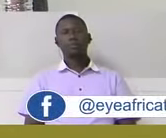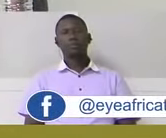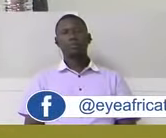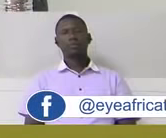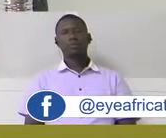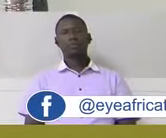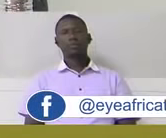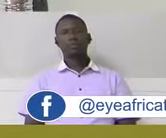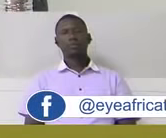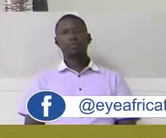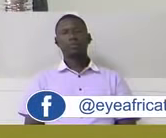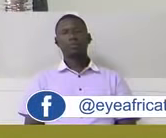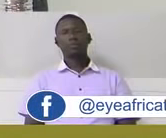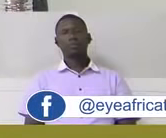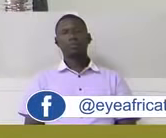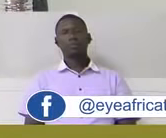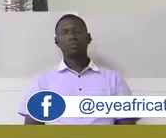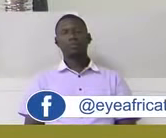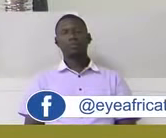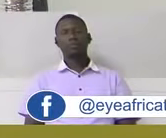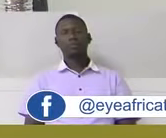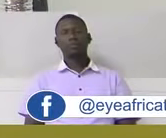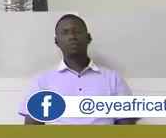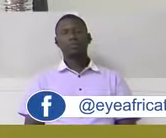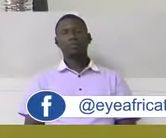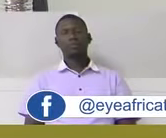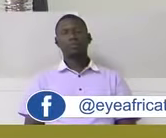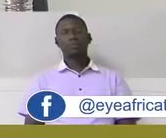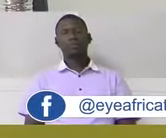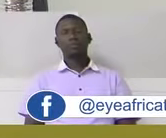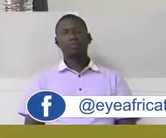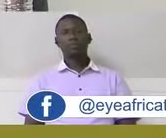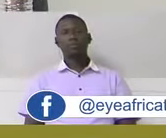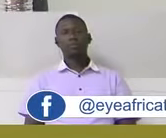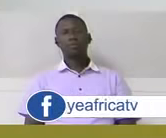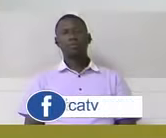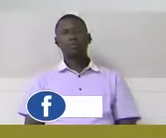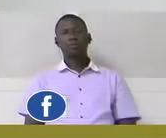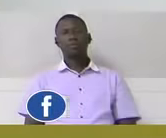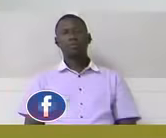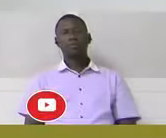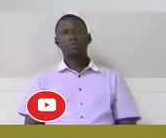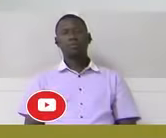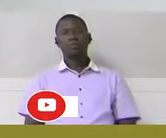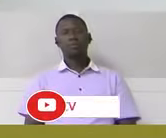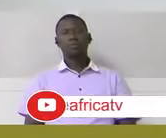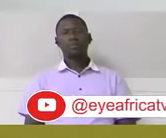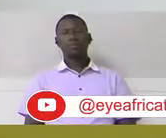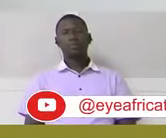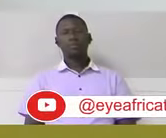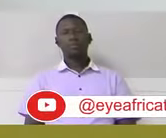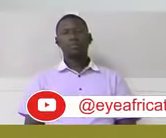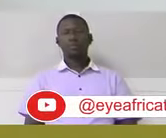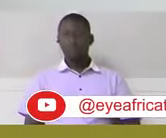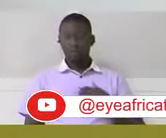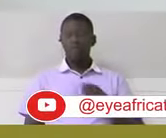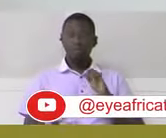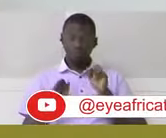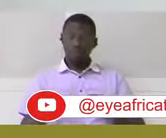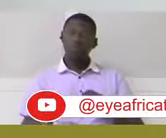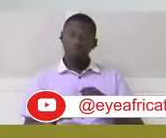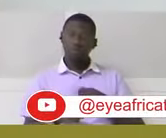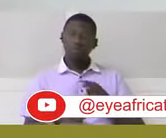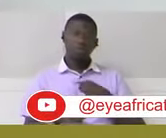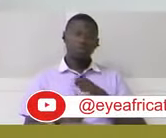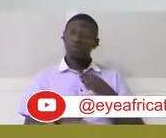wo ko kenya ne ajube wo dun ite yo jenyadi. It could be, but it cannot be determined by me because I'm too junior.